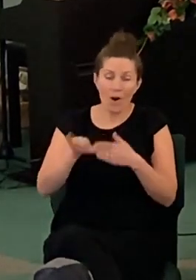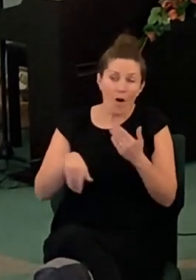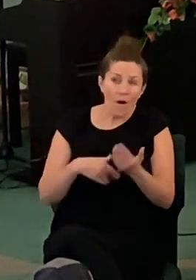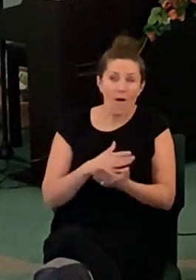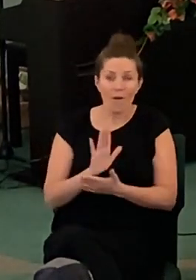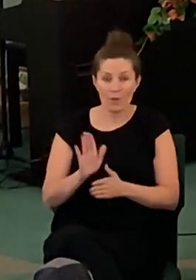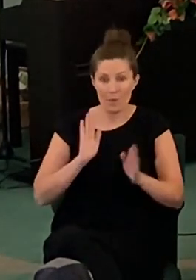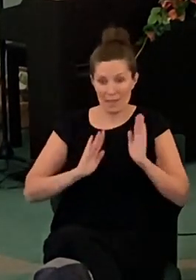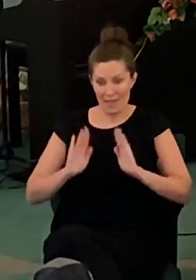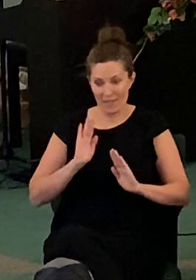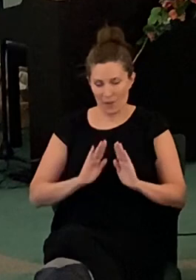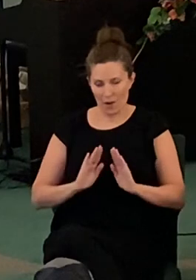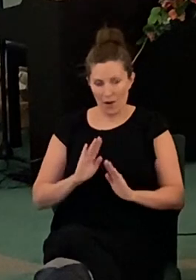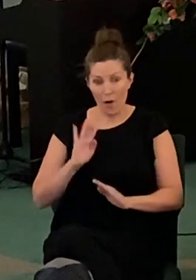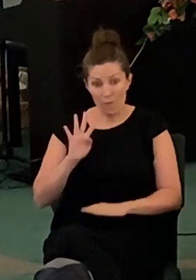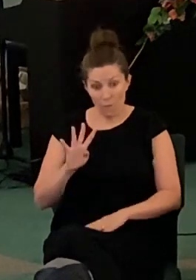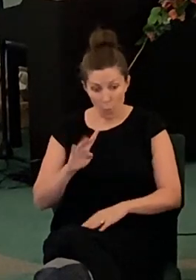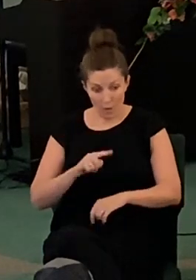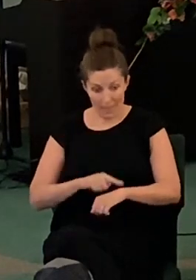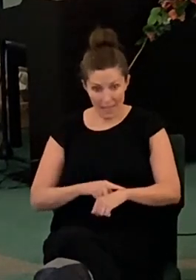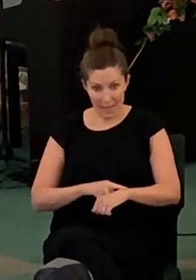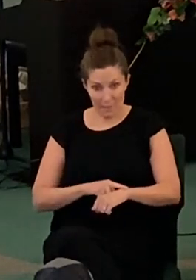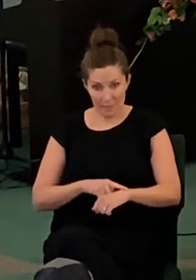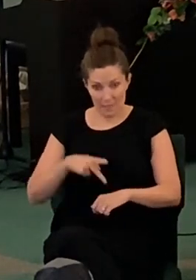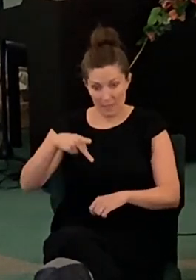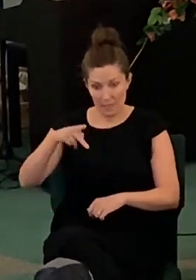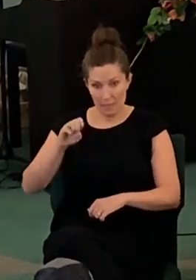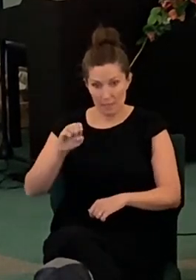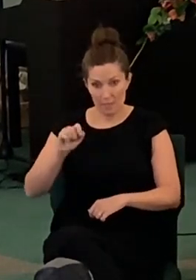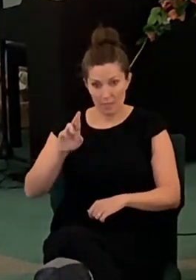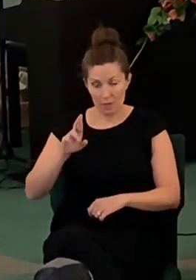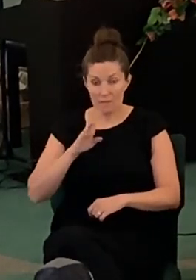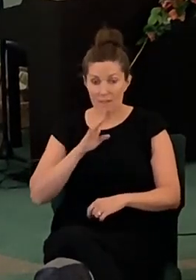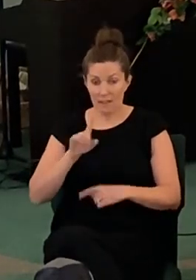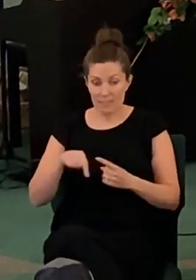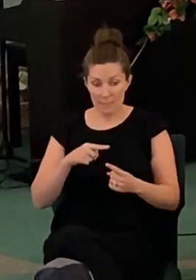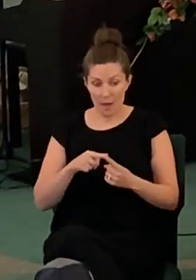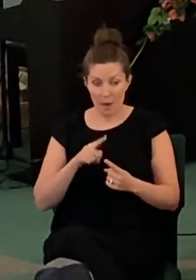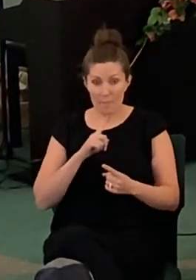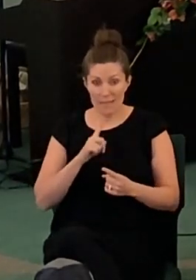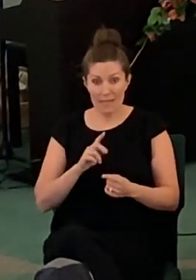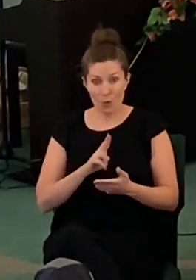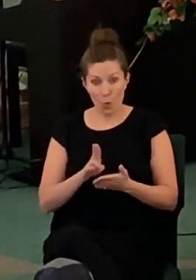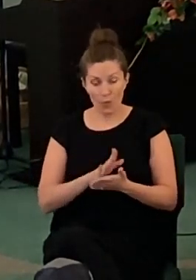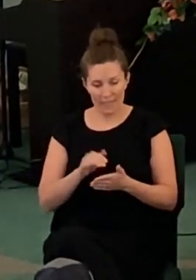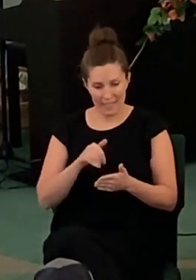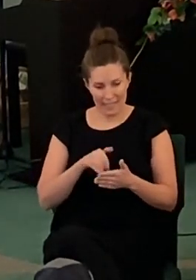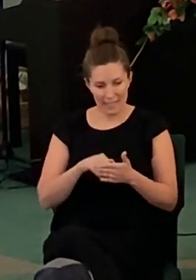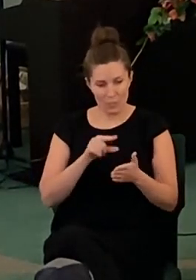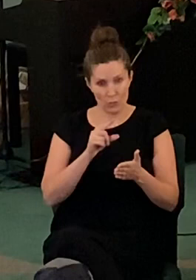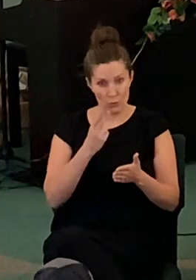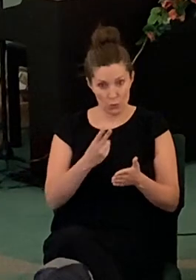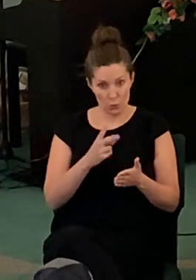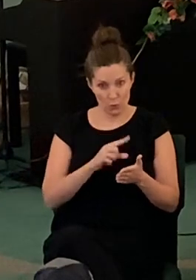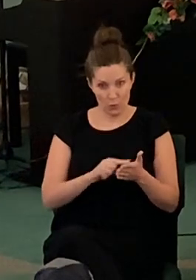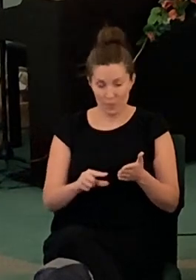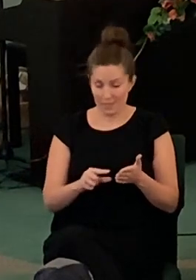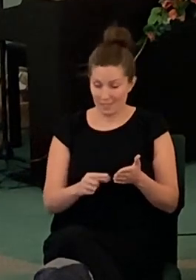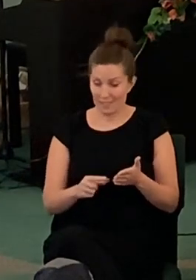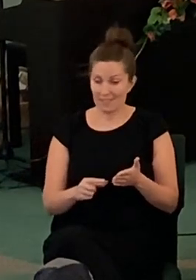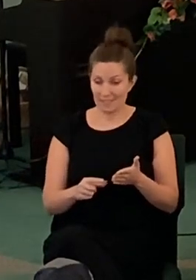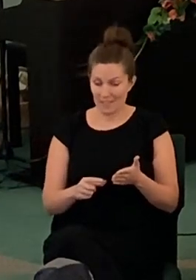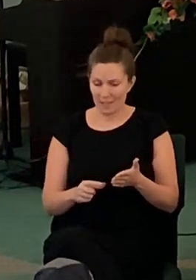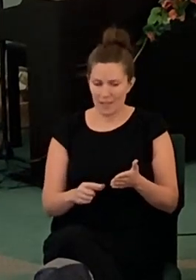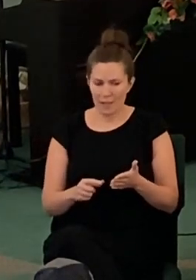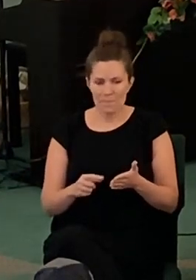behavior. Four times Peter talks to these people about being holy in just two verses. And that word holy means to be